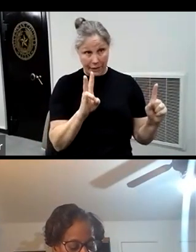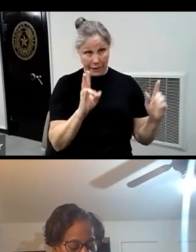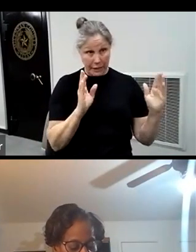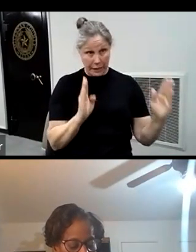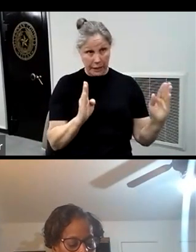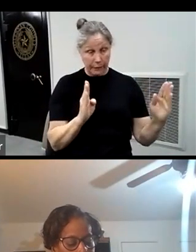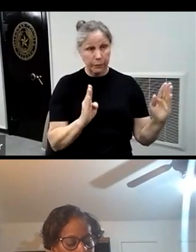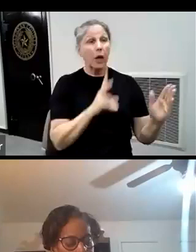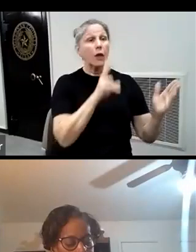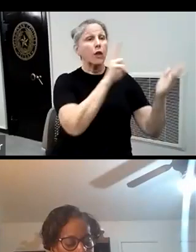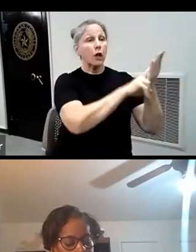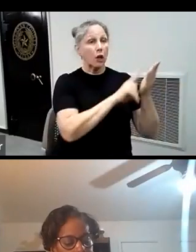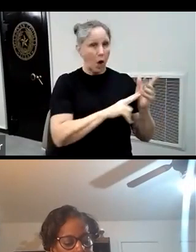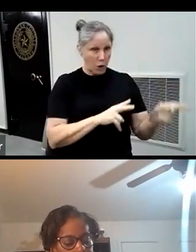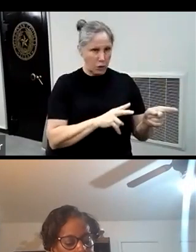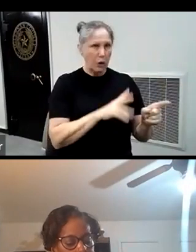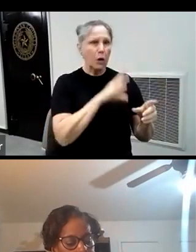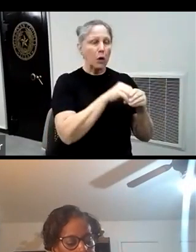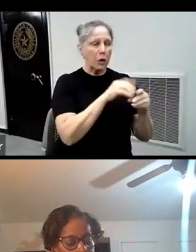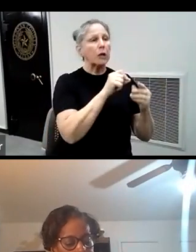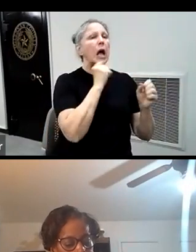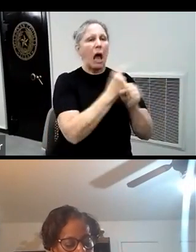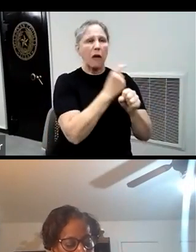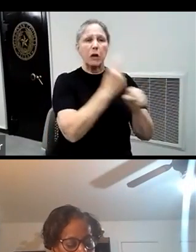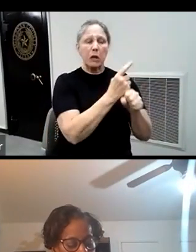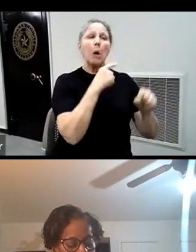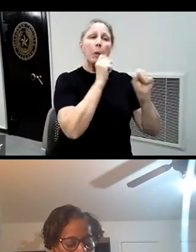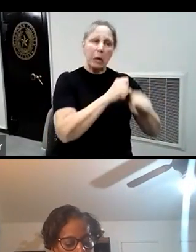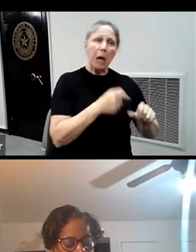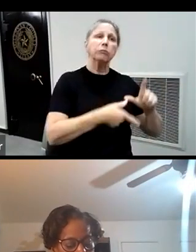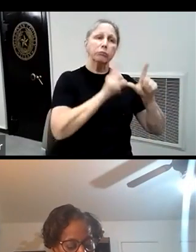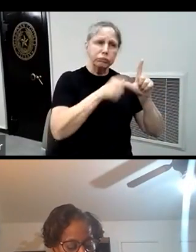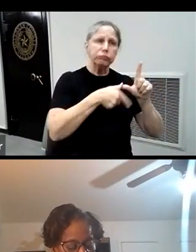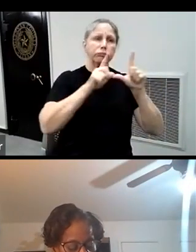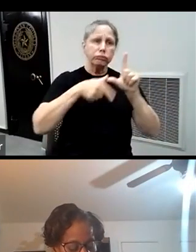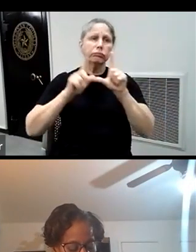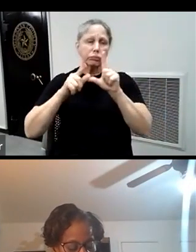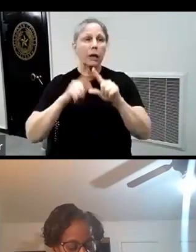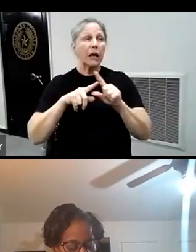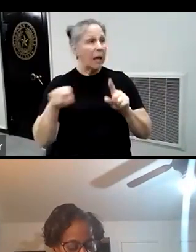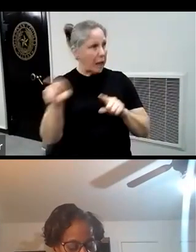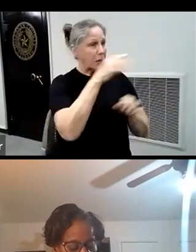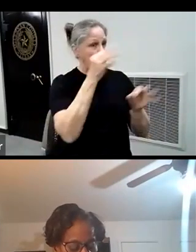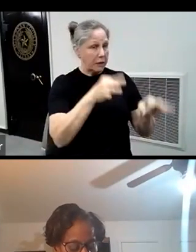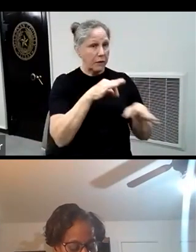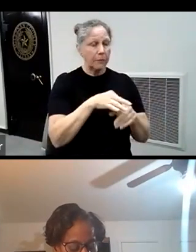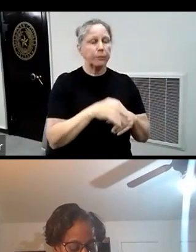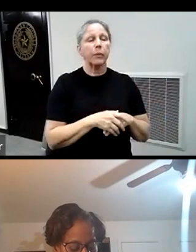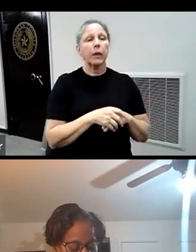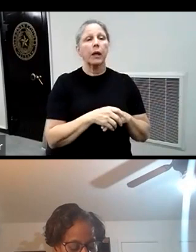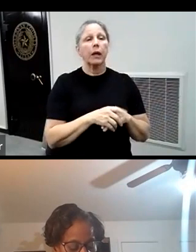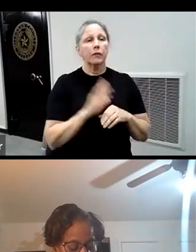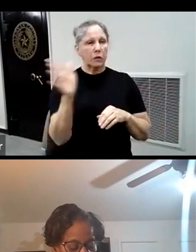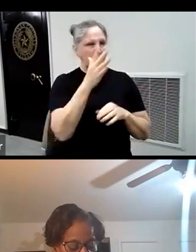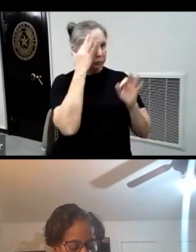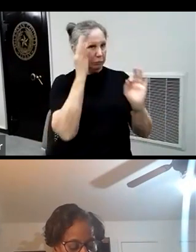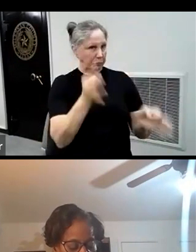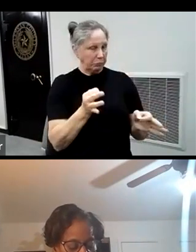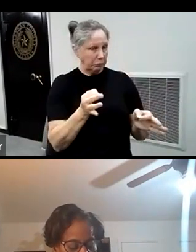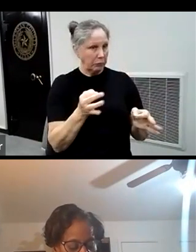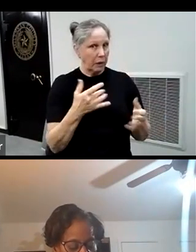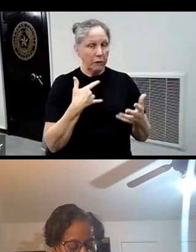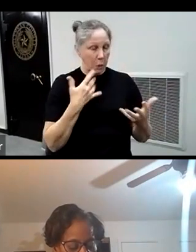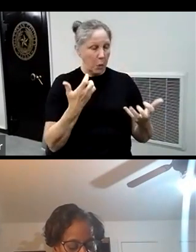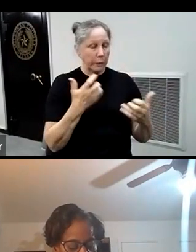The contract included an option to renew annually at the discretion of the Commissioner's Court. Discretion of the